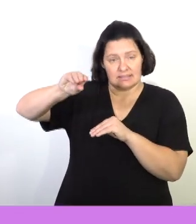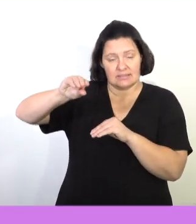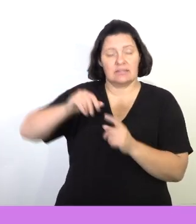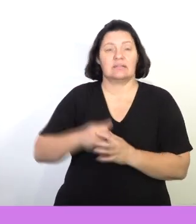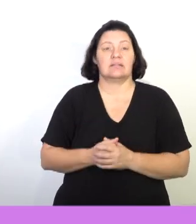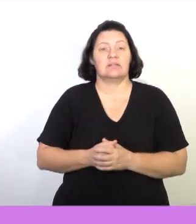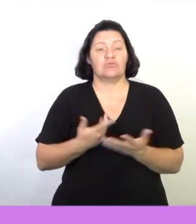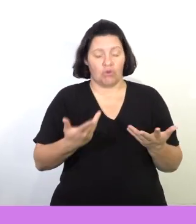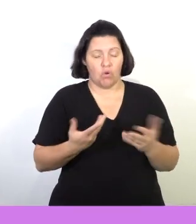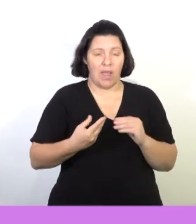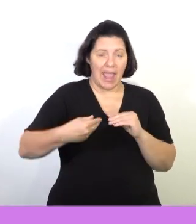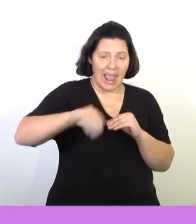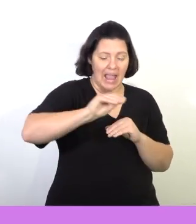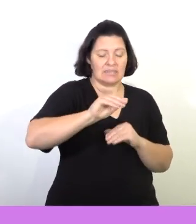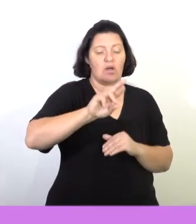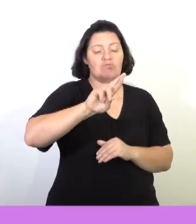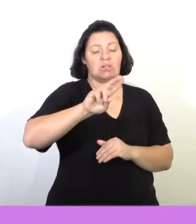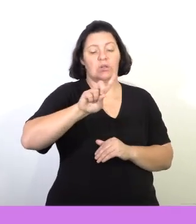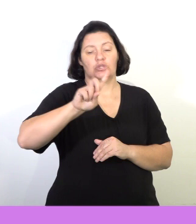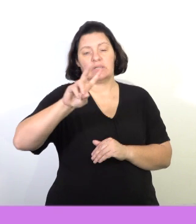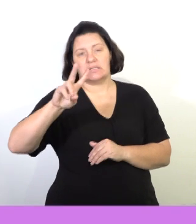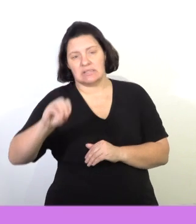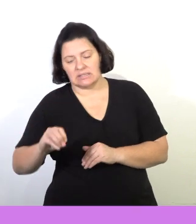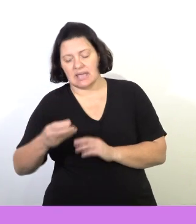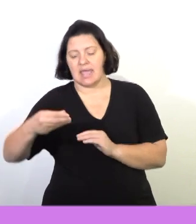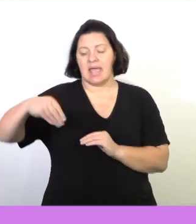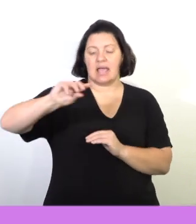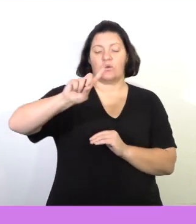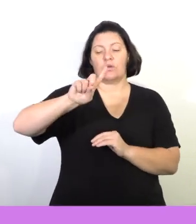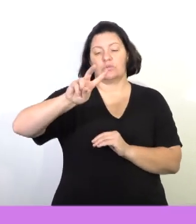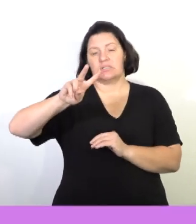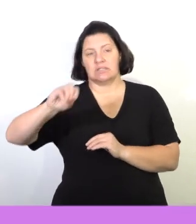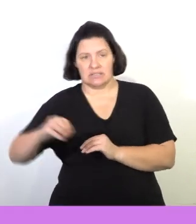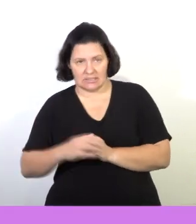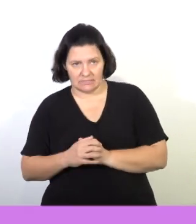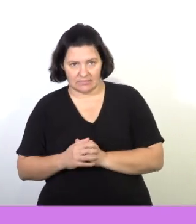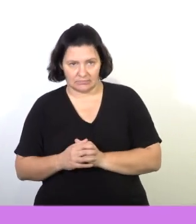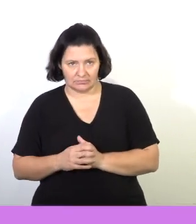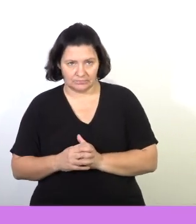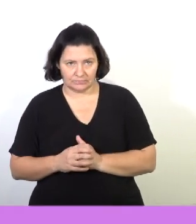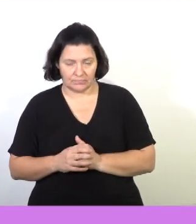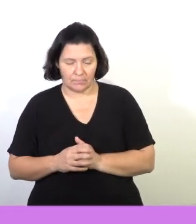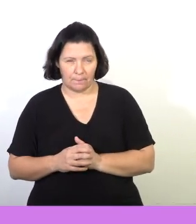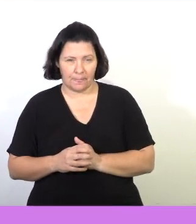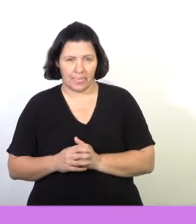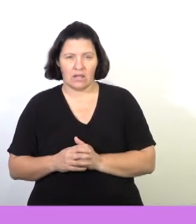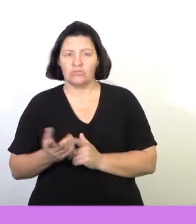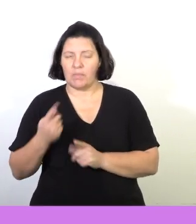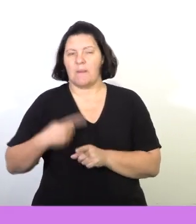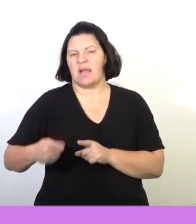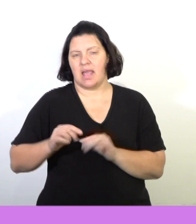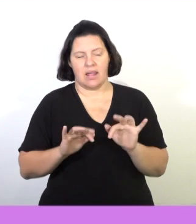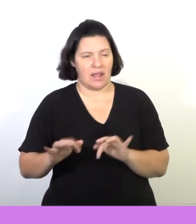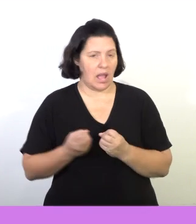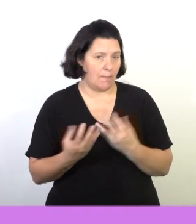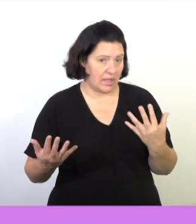additional, so we'll add 120 per hour. It means over there we multiply by the number of hours